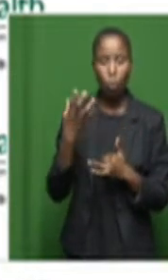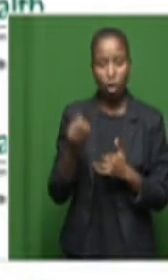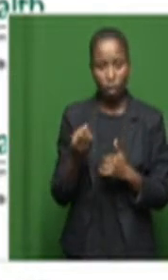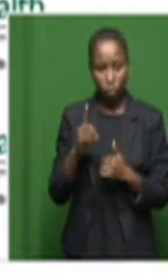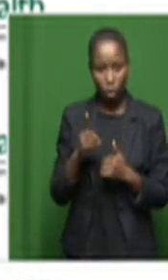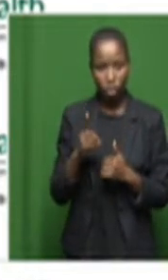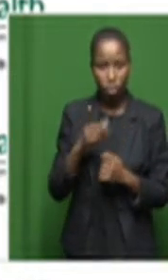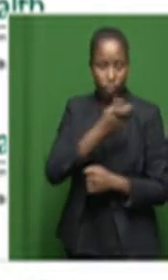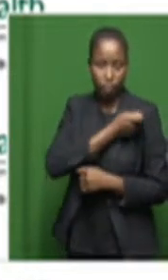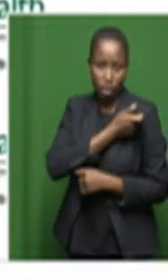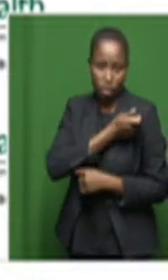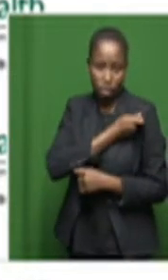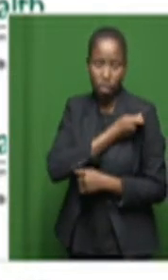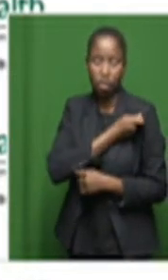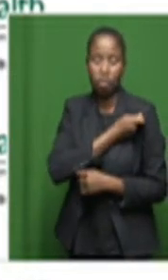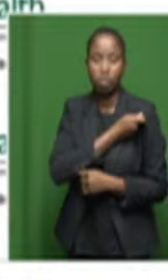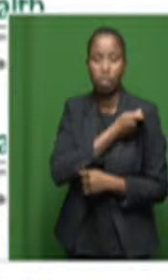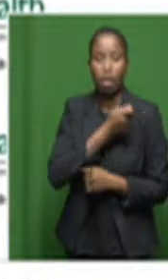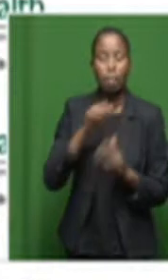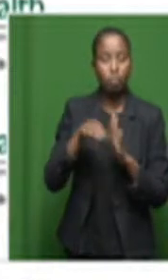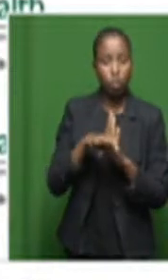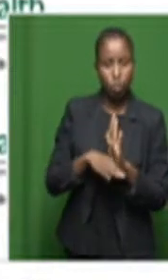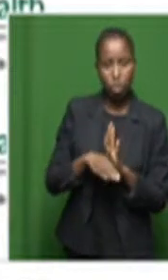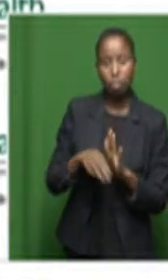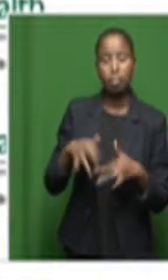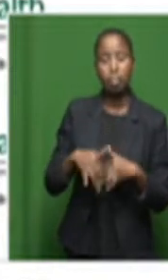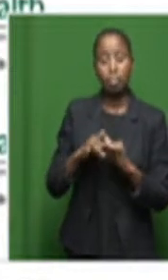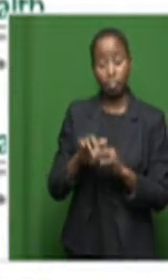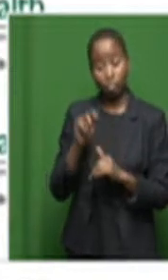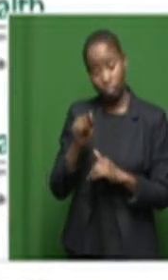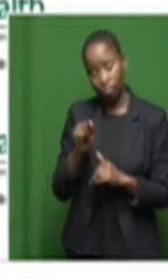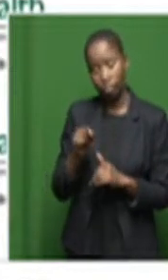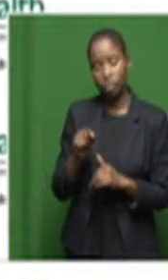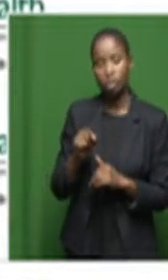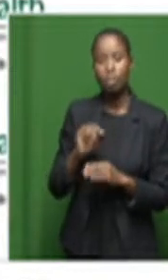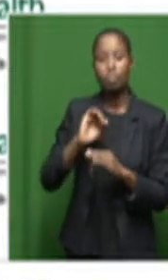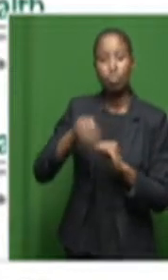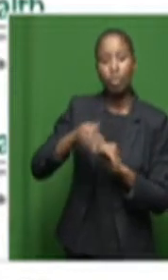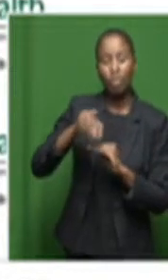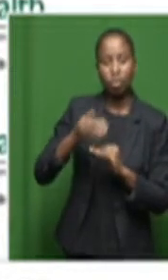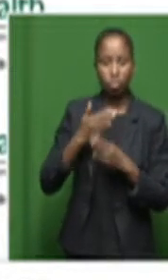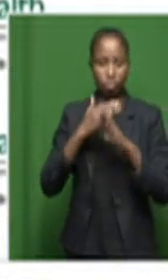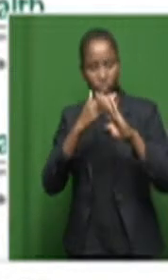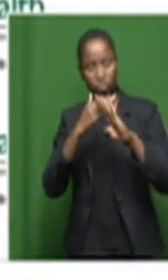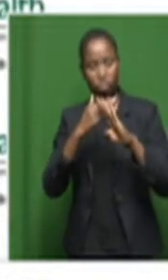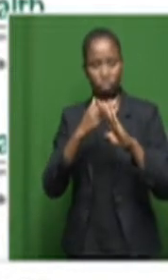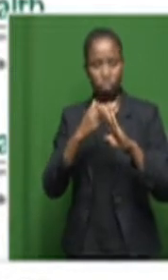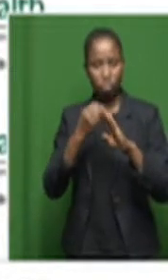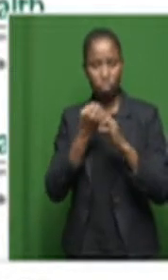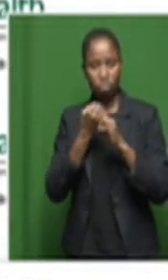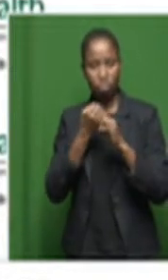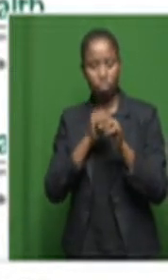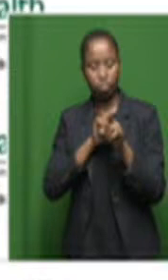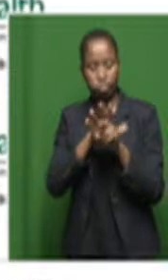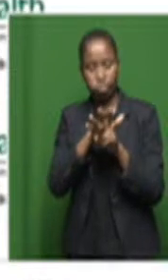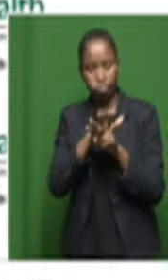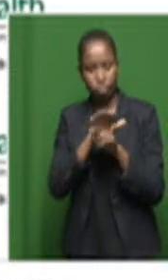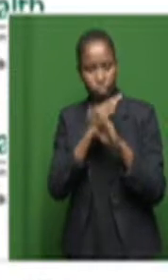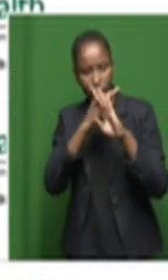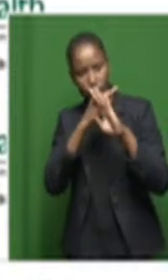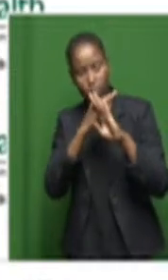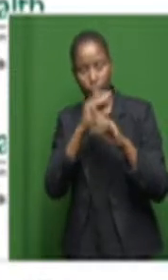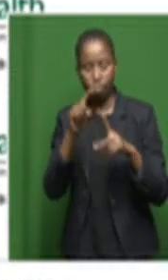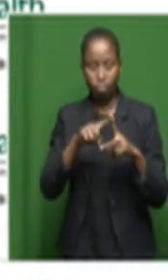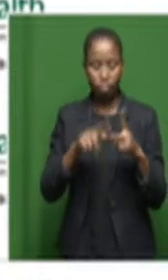the vaccination program, which prevents infection, but also especially